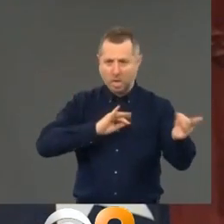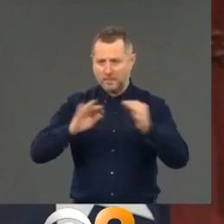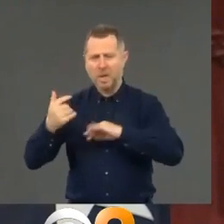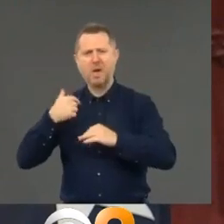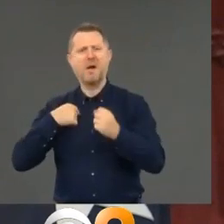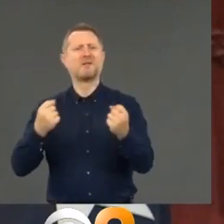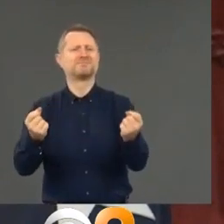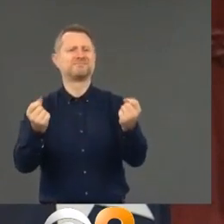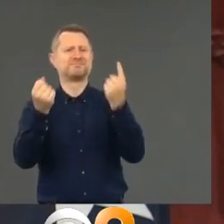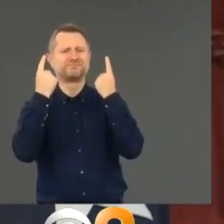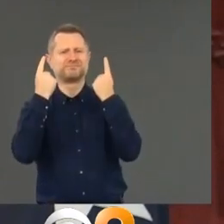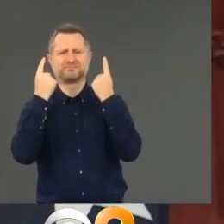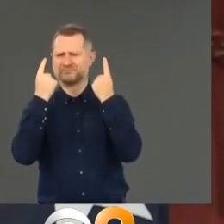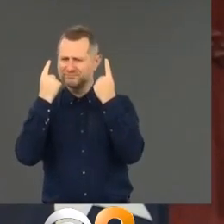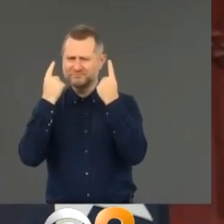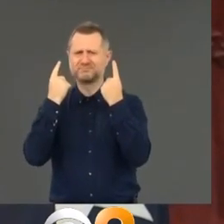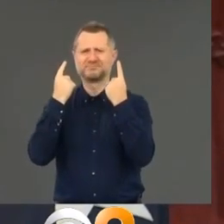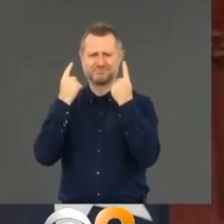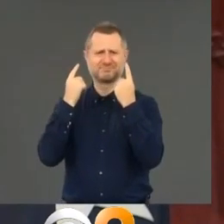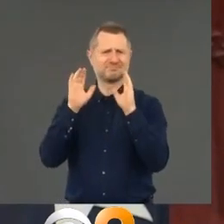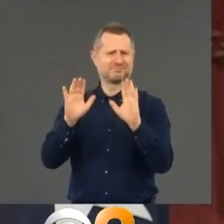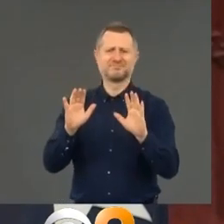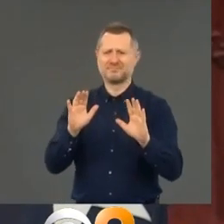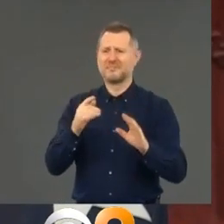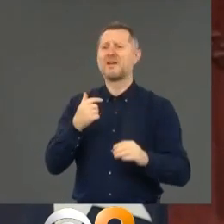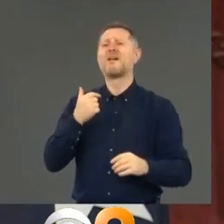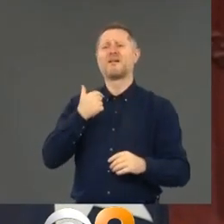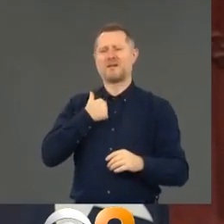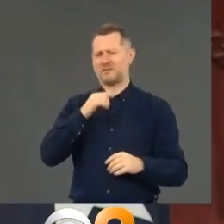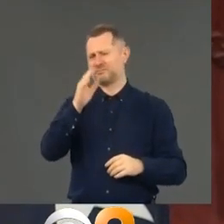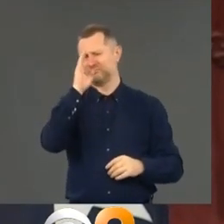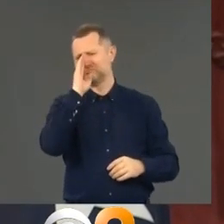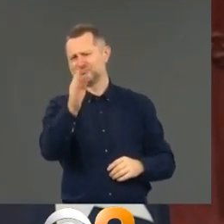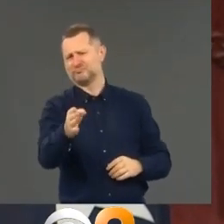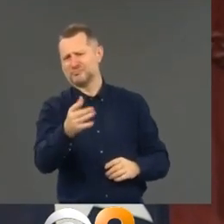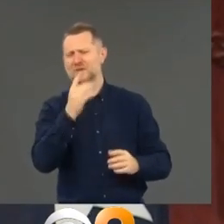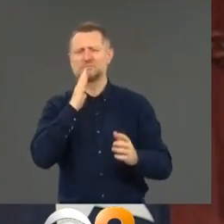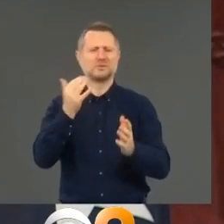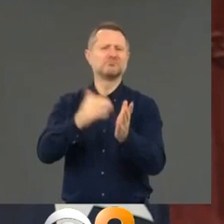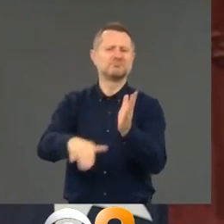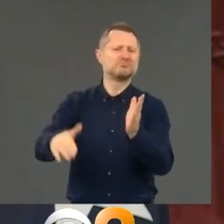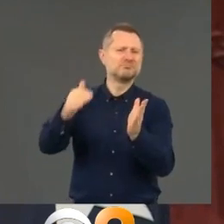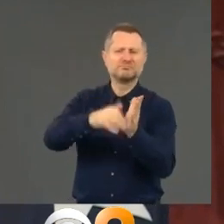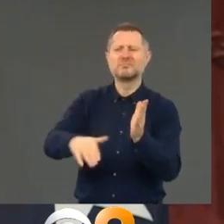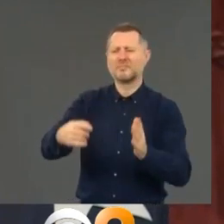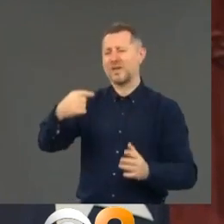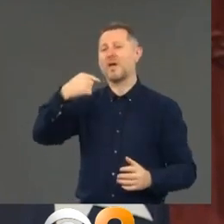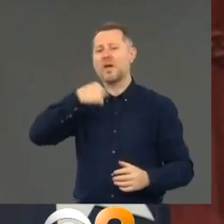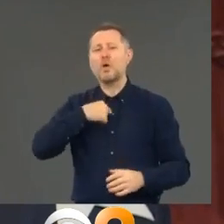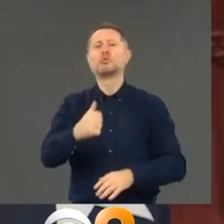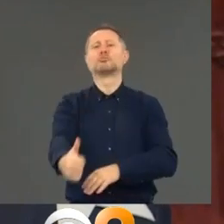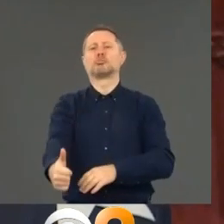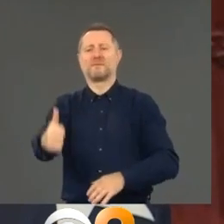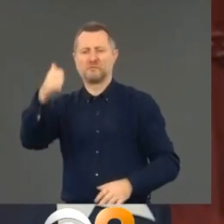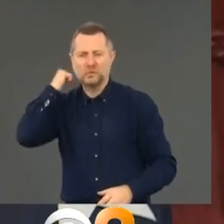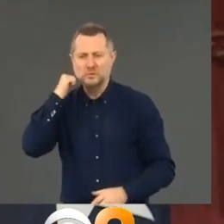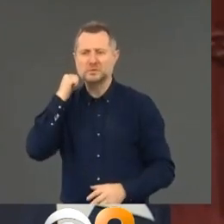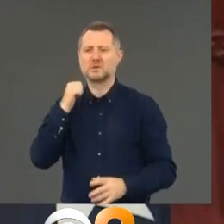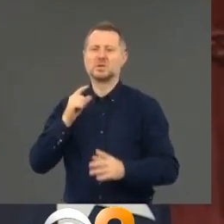a big boy. I can say all day long, I refuse to politicize